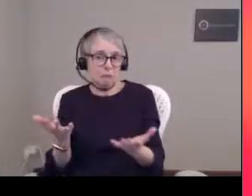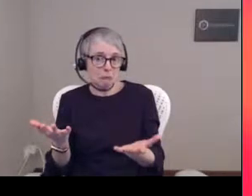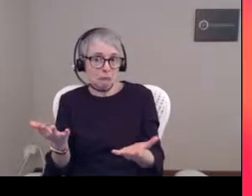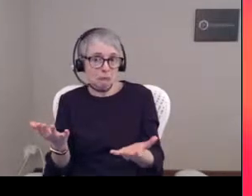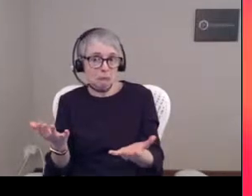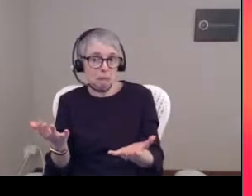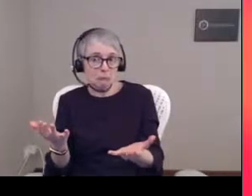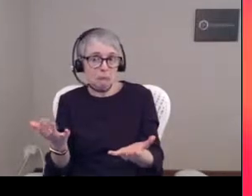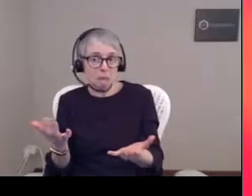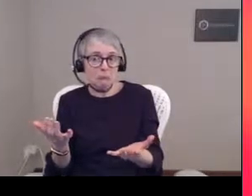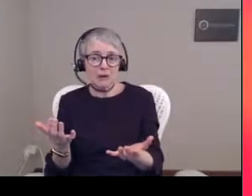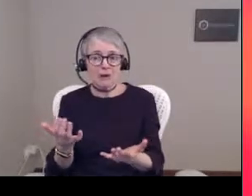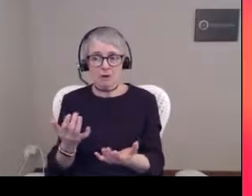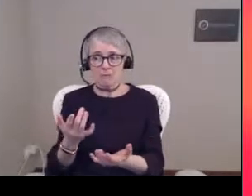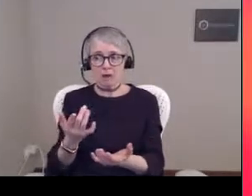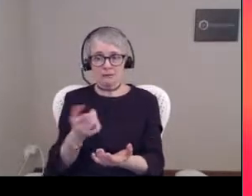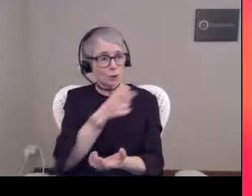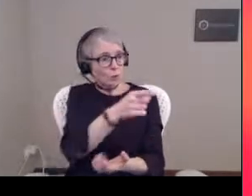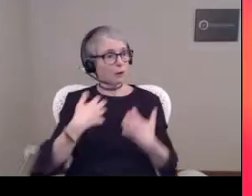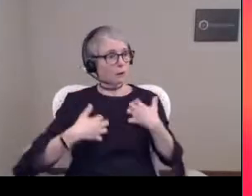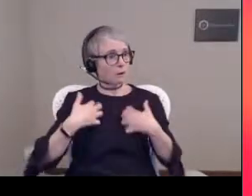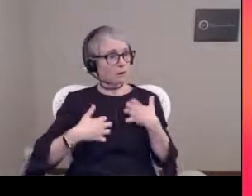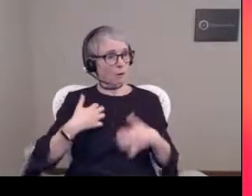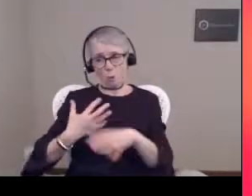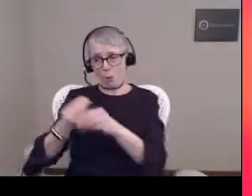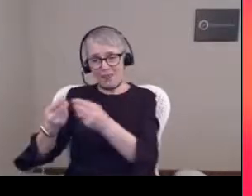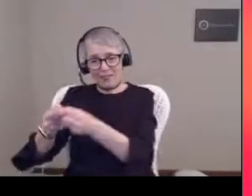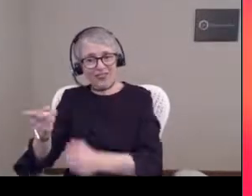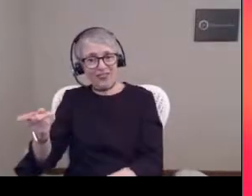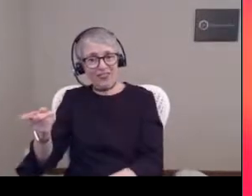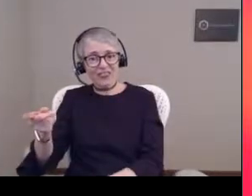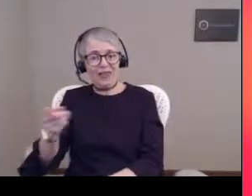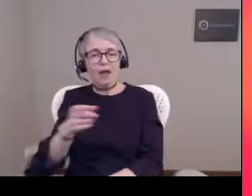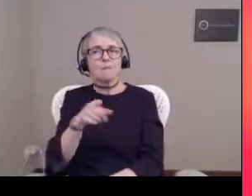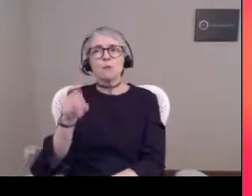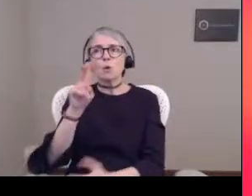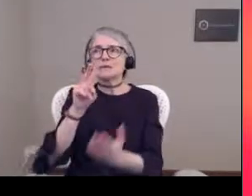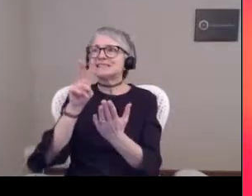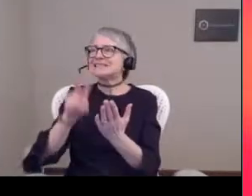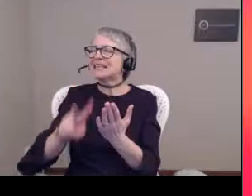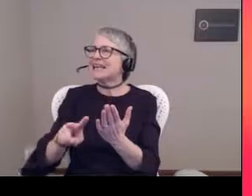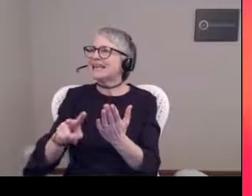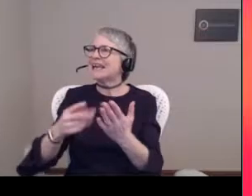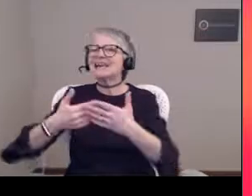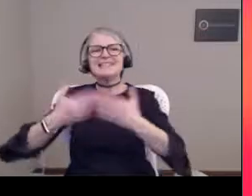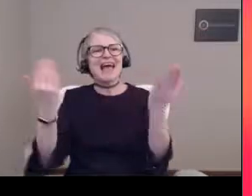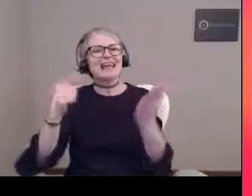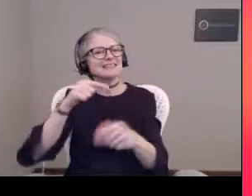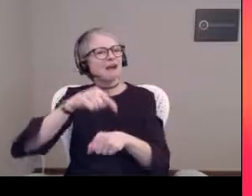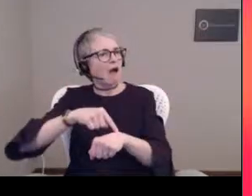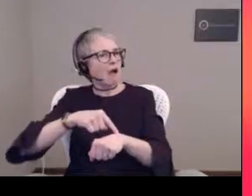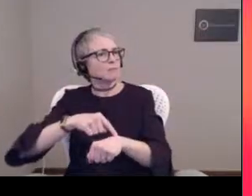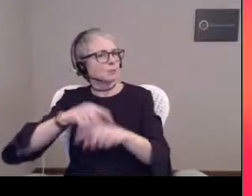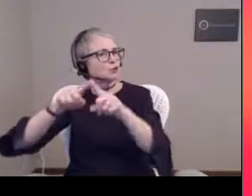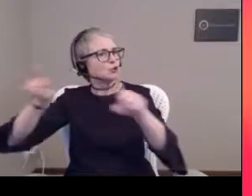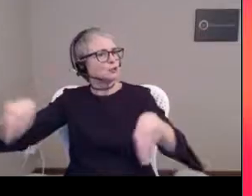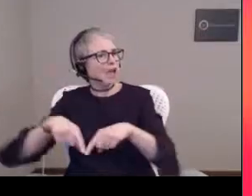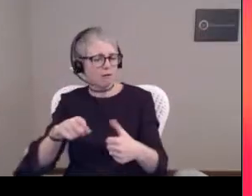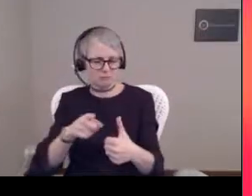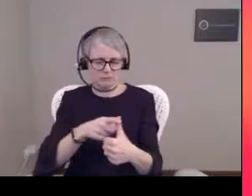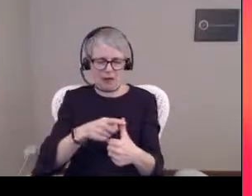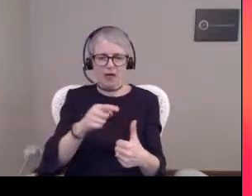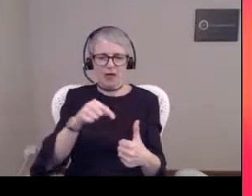and maybe working with Piers Morgan, you'll see, if you see anything with daytime studios, that's This Morning, Loose